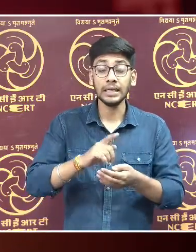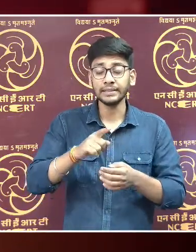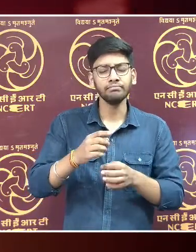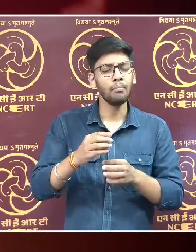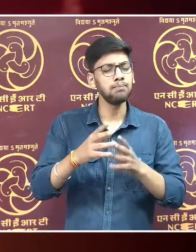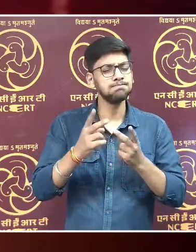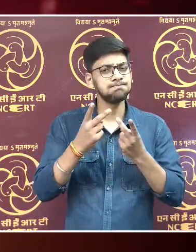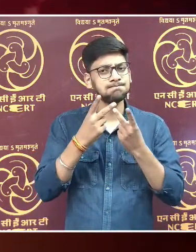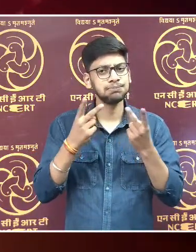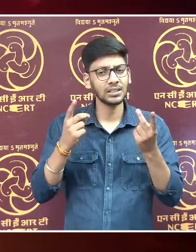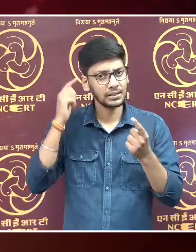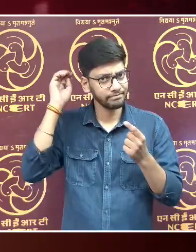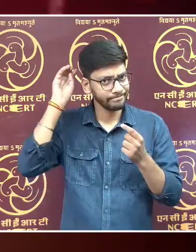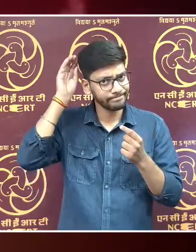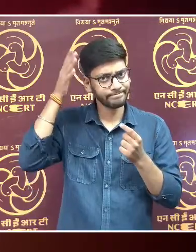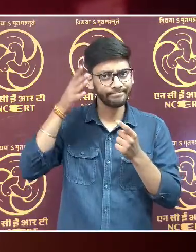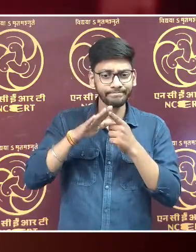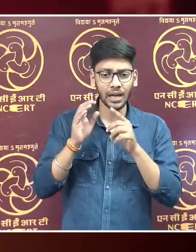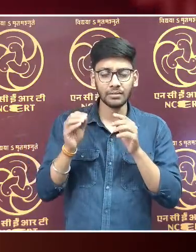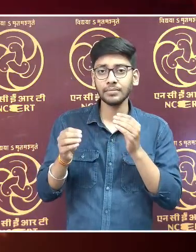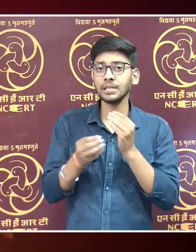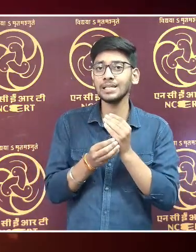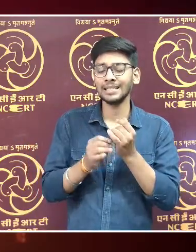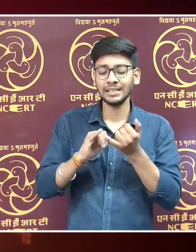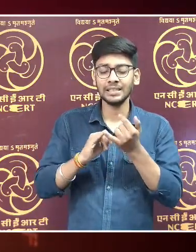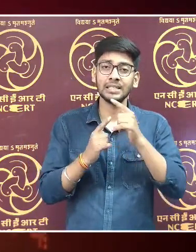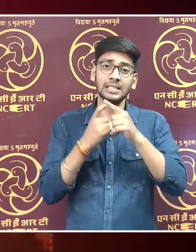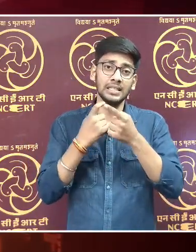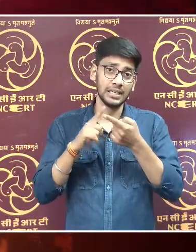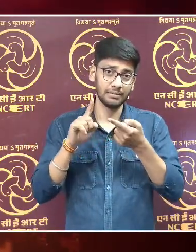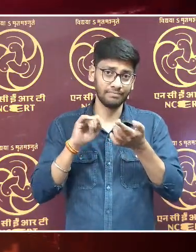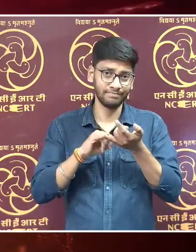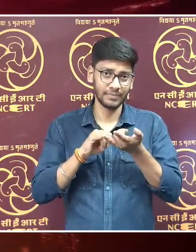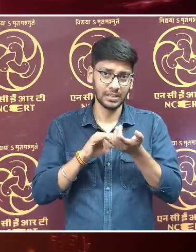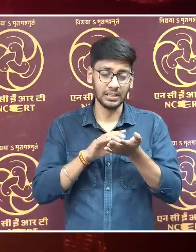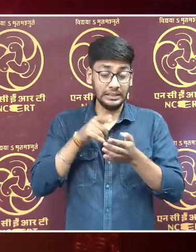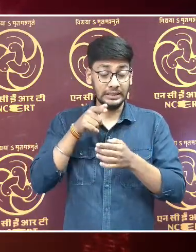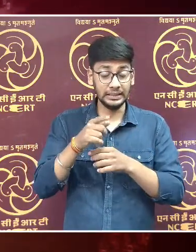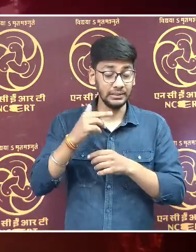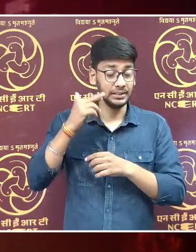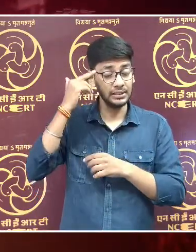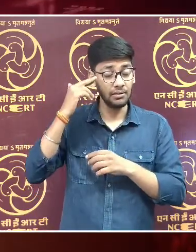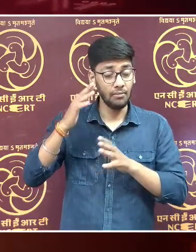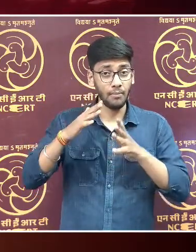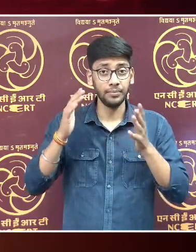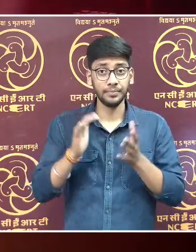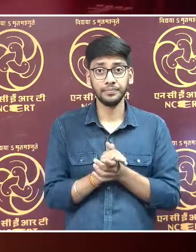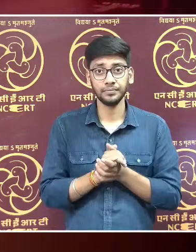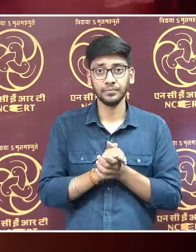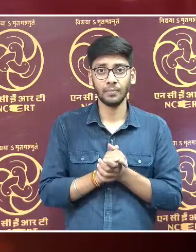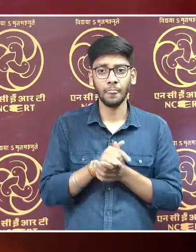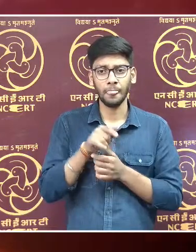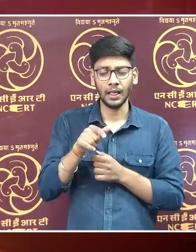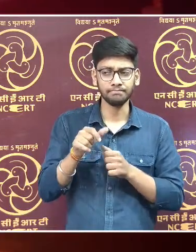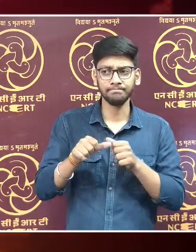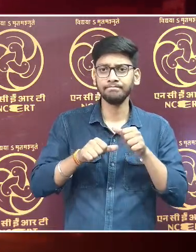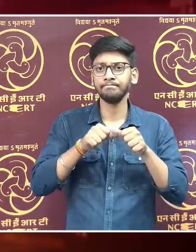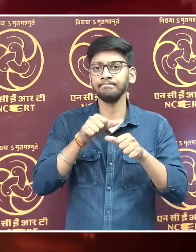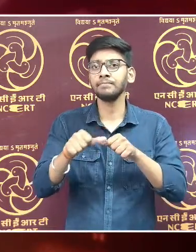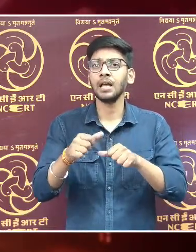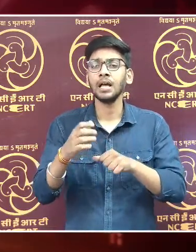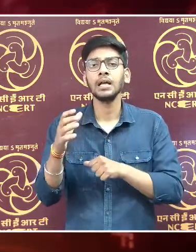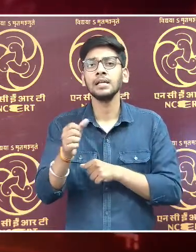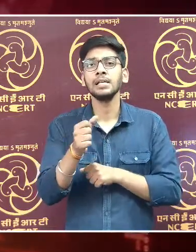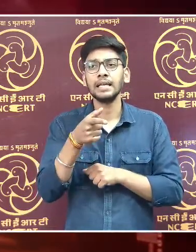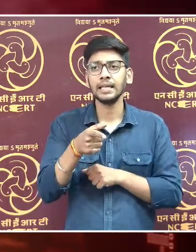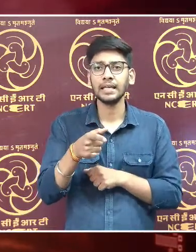of psychological and stress to the Yes. family as well as to the expected mother. Yes. So though we have test procedure to identify, but